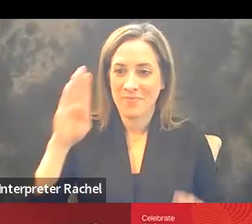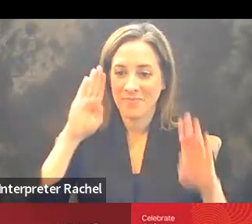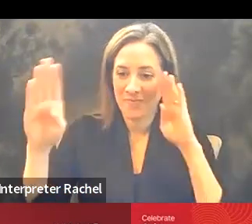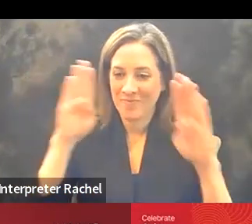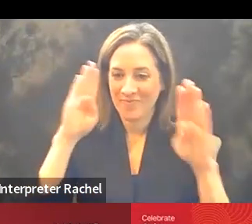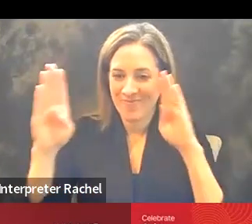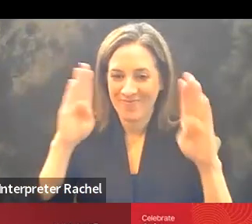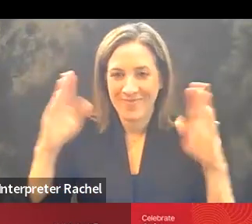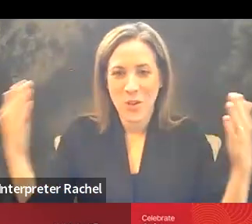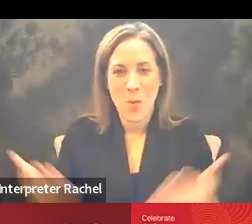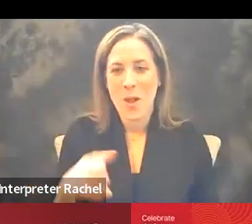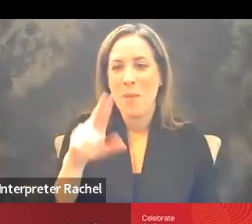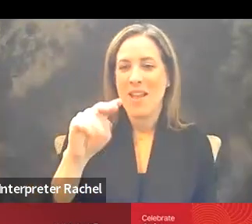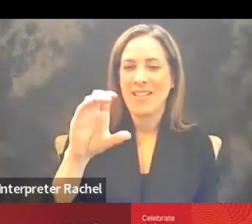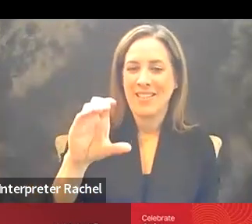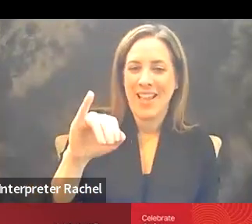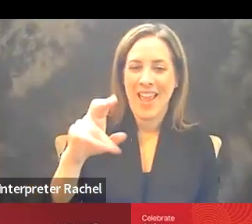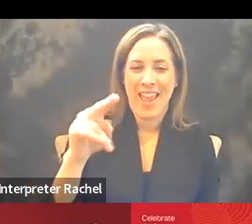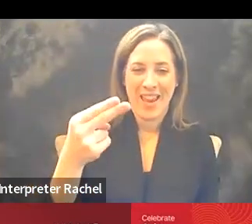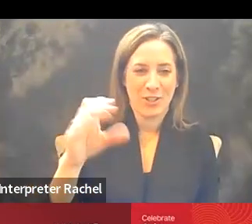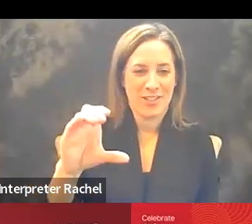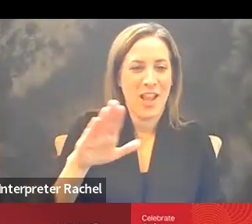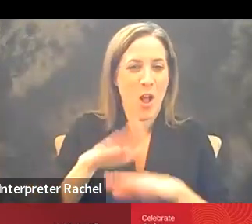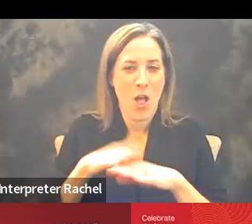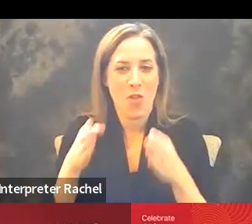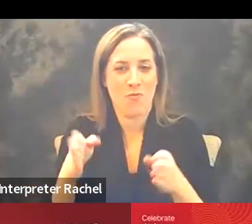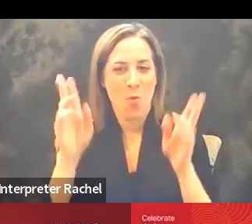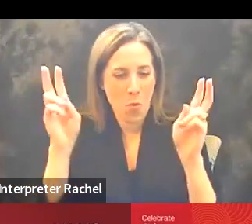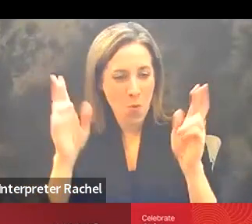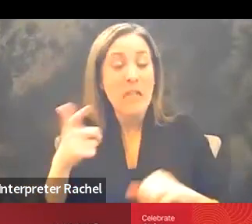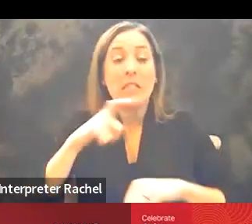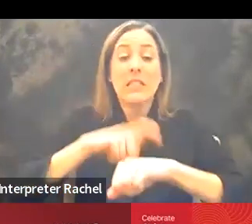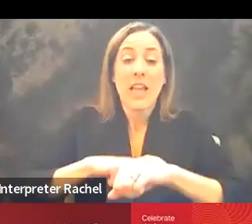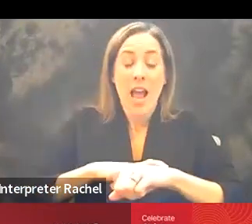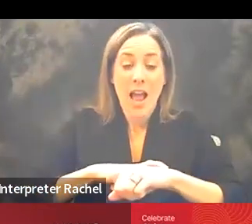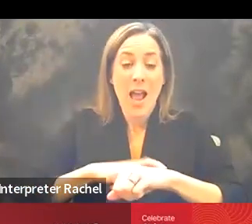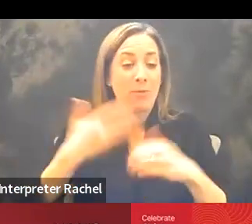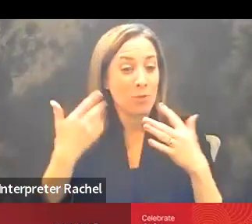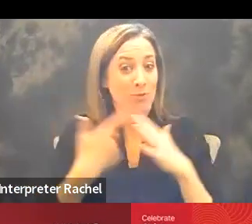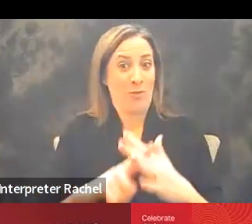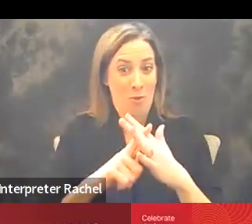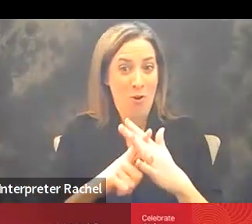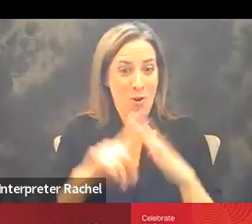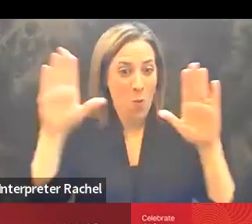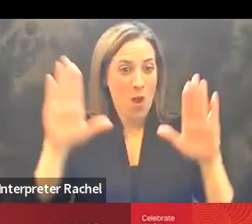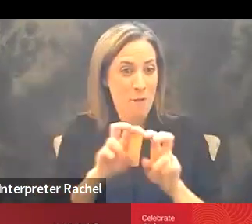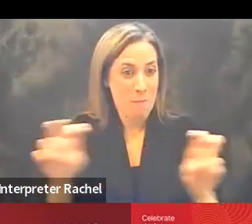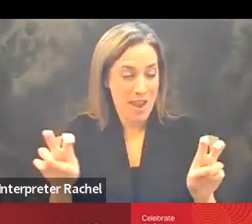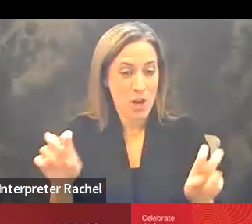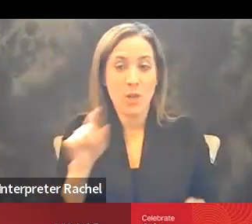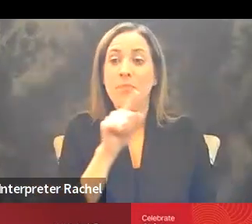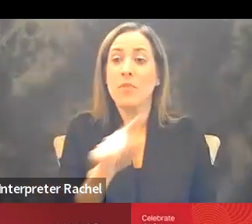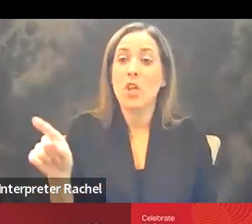Hello, and welcome to NCIHC On The Road. It is time to get this wonderful panel started. You are joining us today